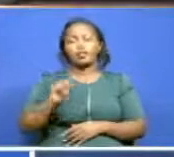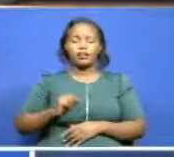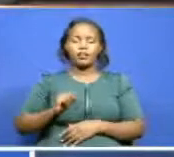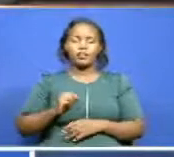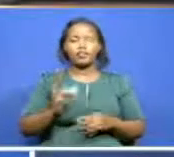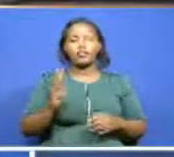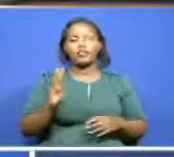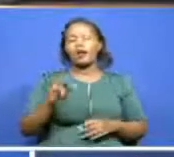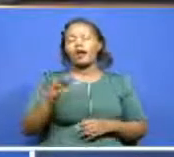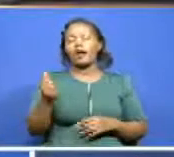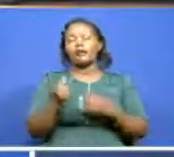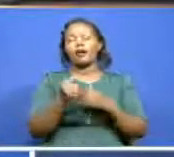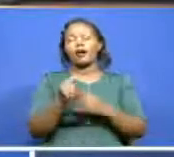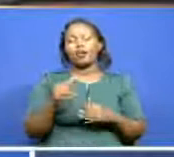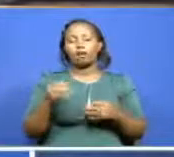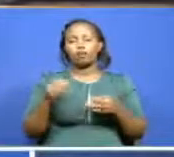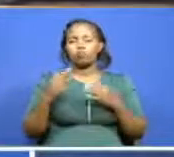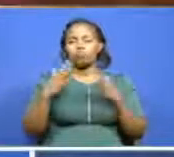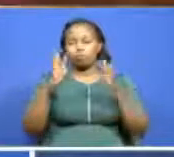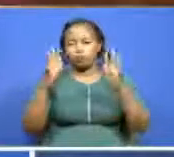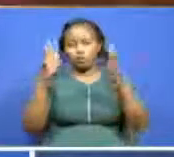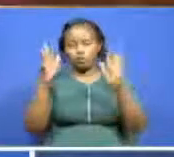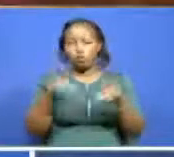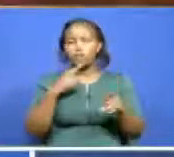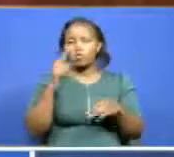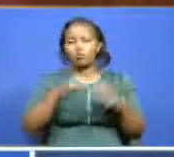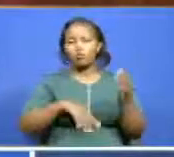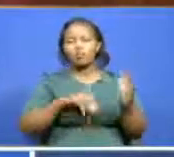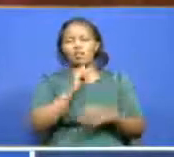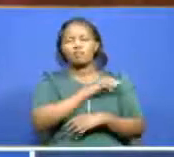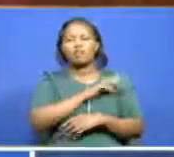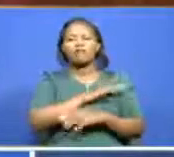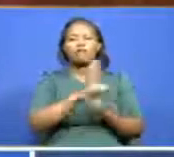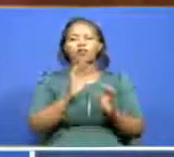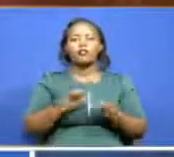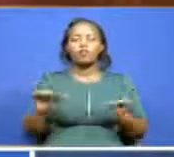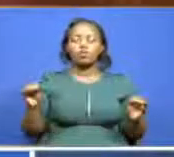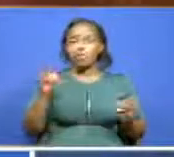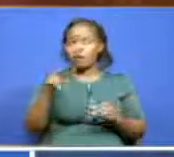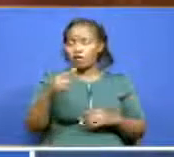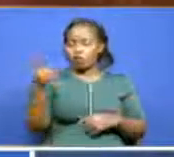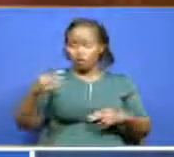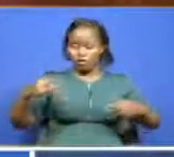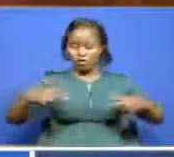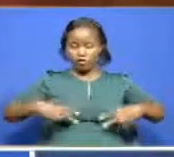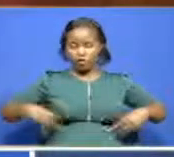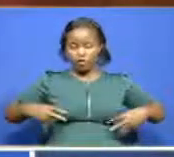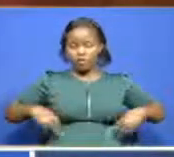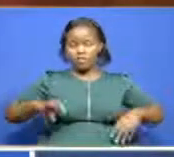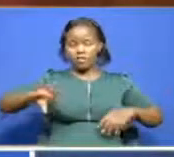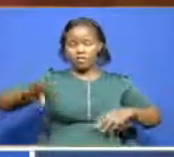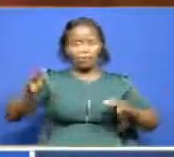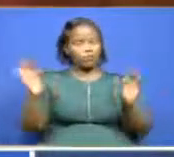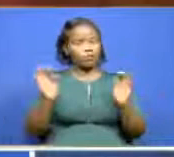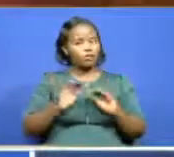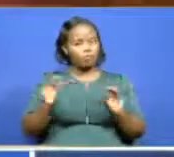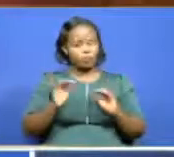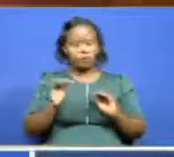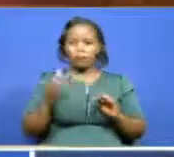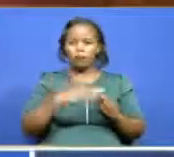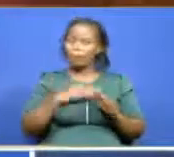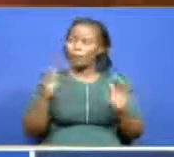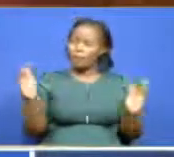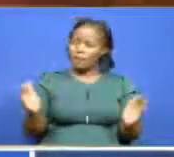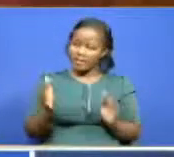akimtaka kutekeleza majukumu mapya bila uoga. He's not just a senator for Garissa County. I want to encourage you, Senator